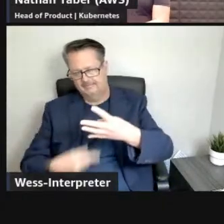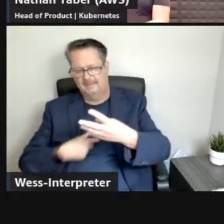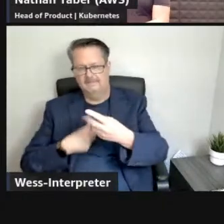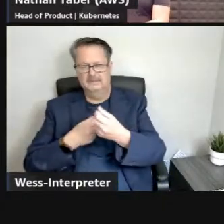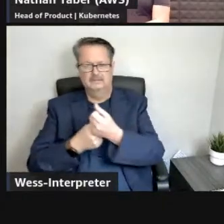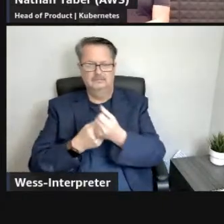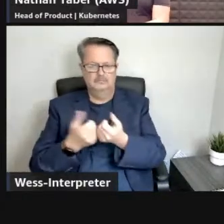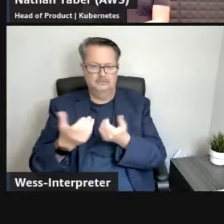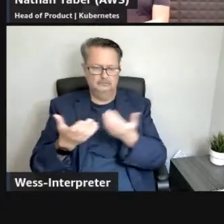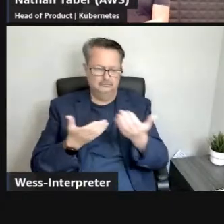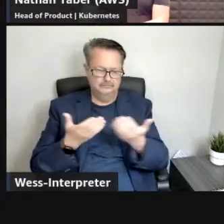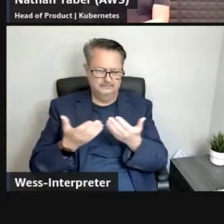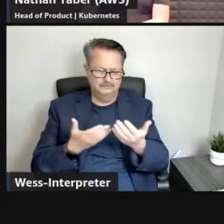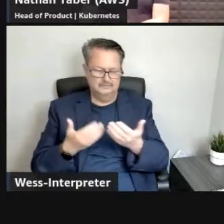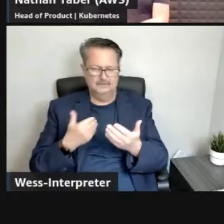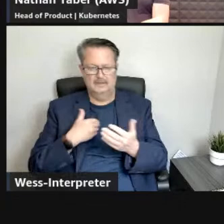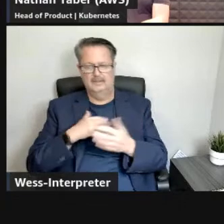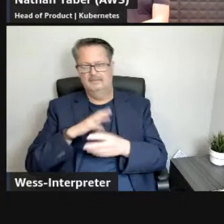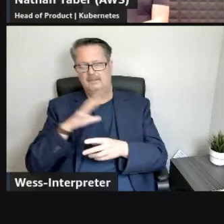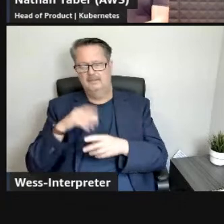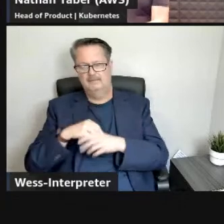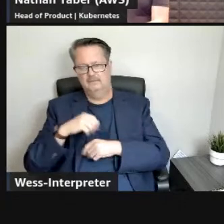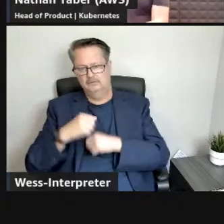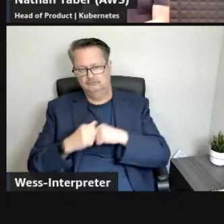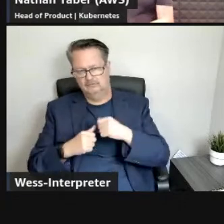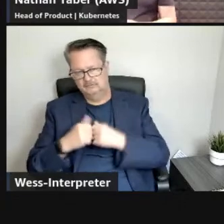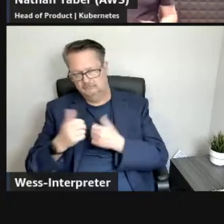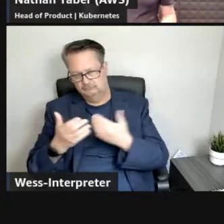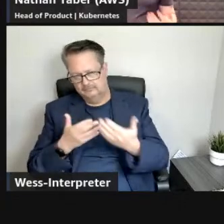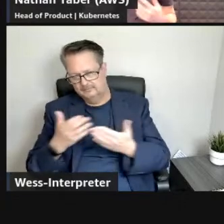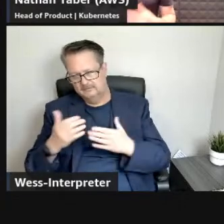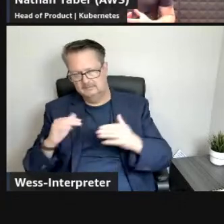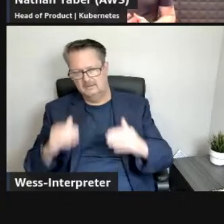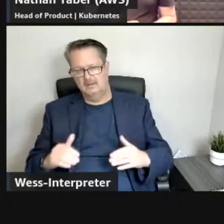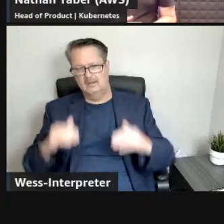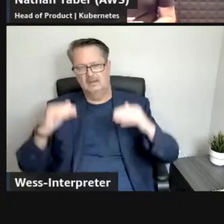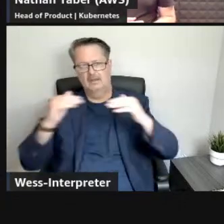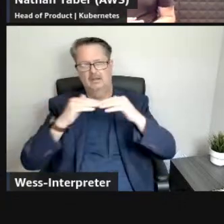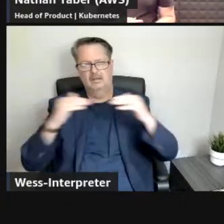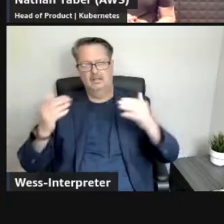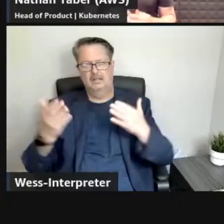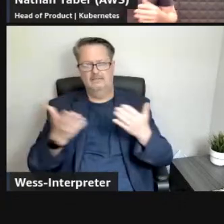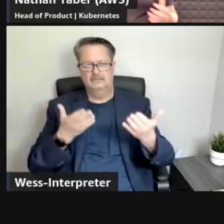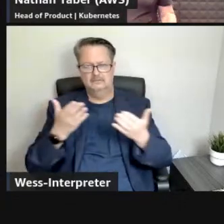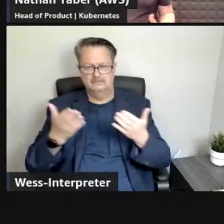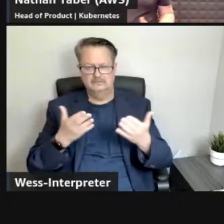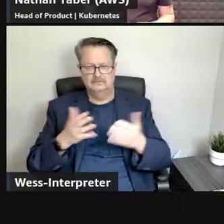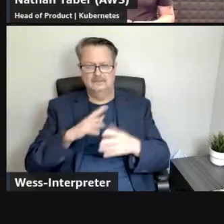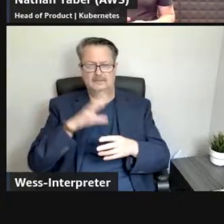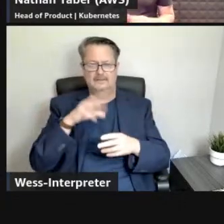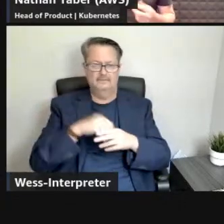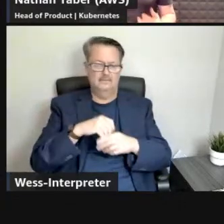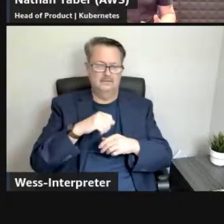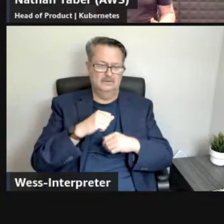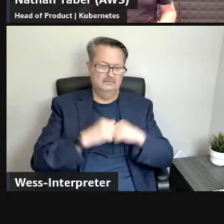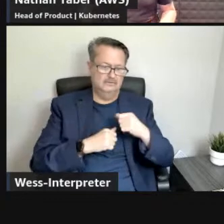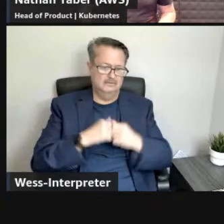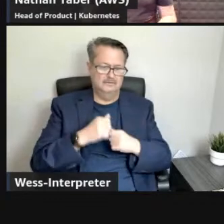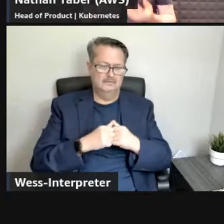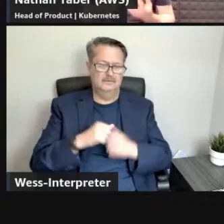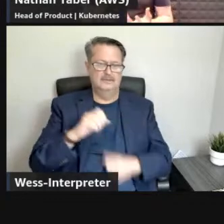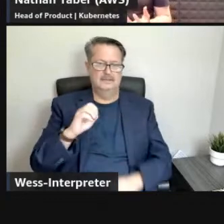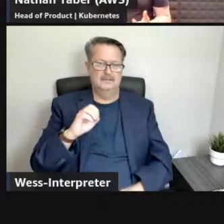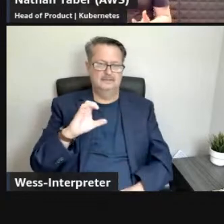services, there's infrastructure services, and higher level services. So infrastructure services are things like EC2 and EBS.